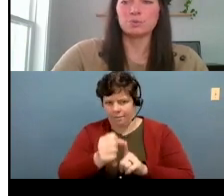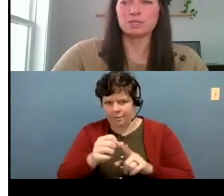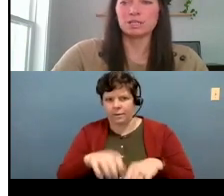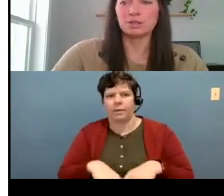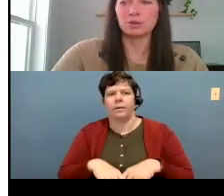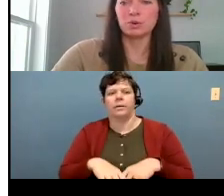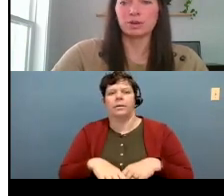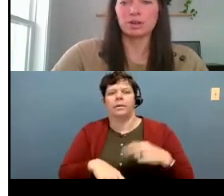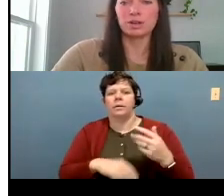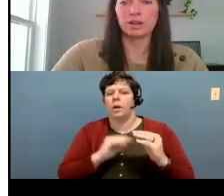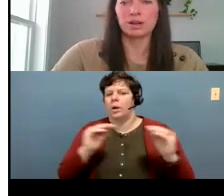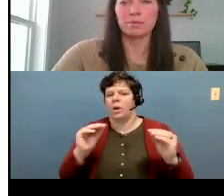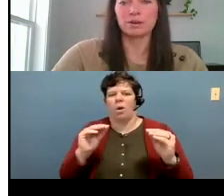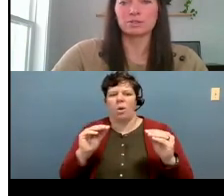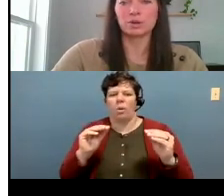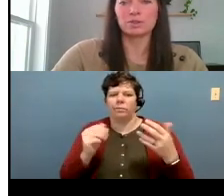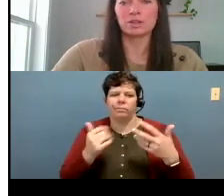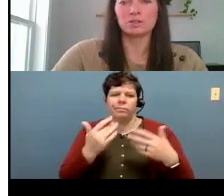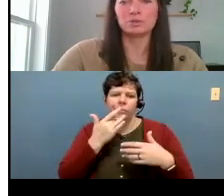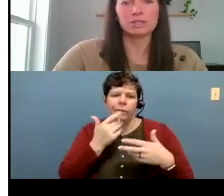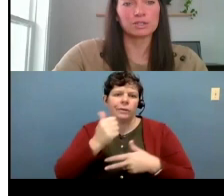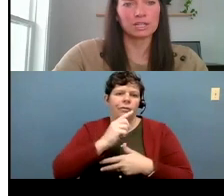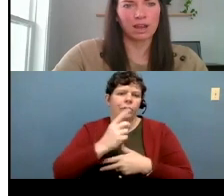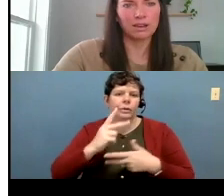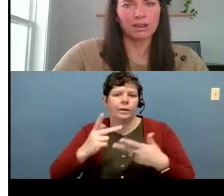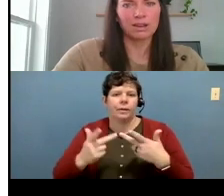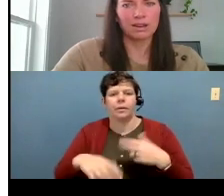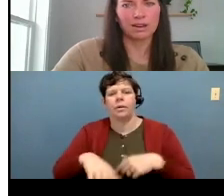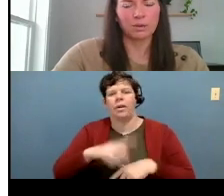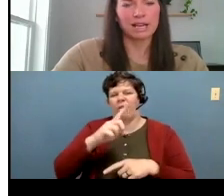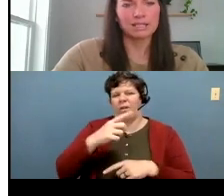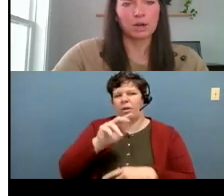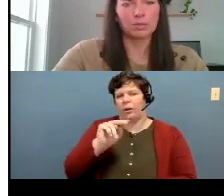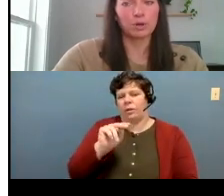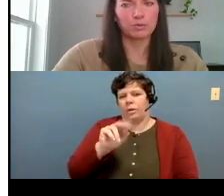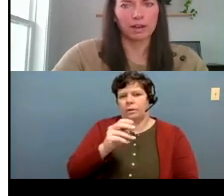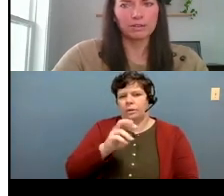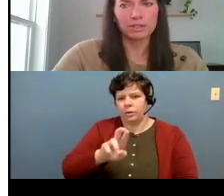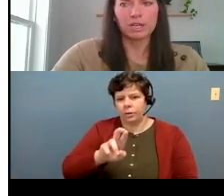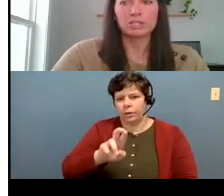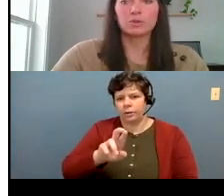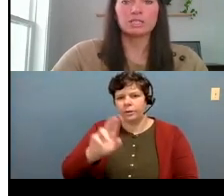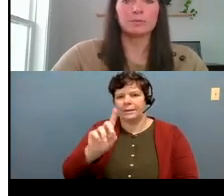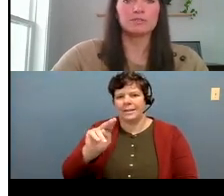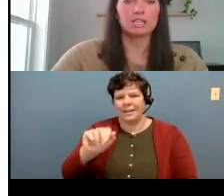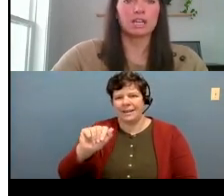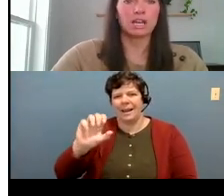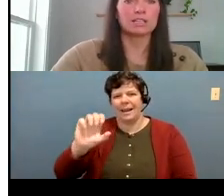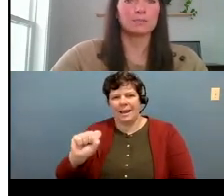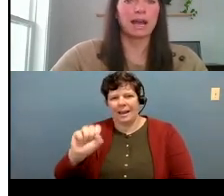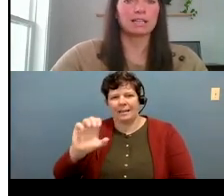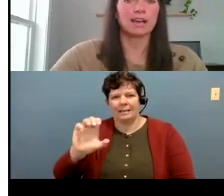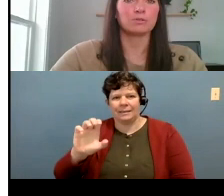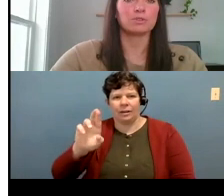no particular order, I'll start with the nuclear DNA or STR profile. So this type of DNA